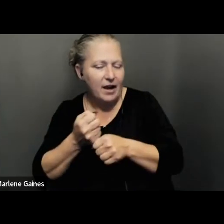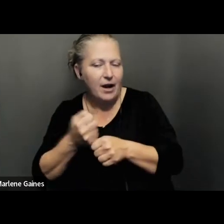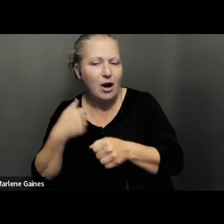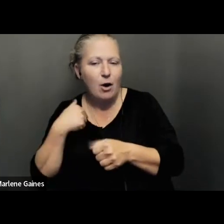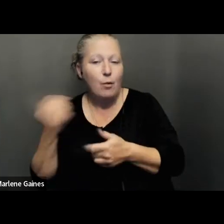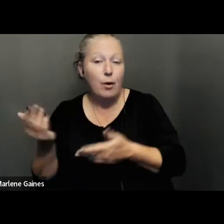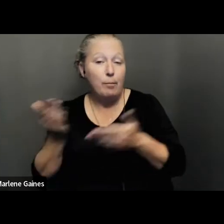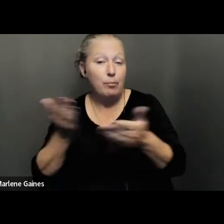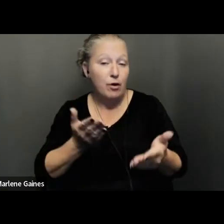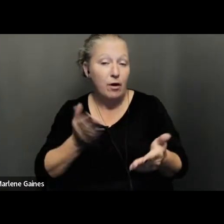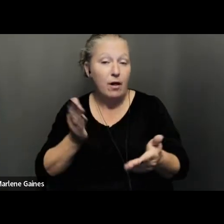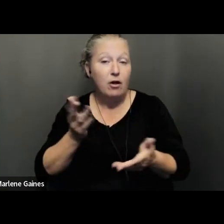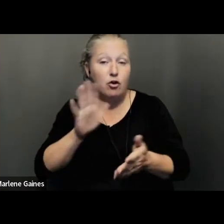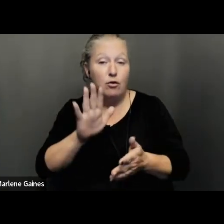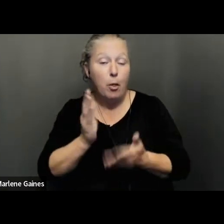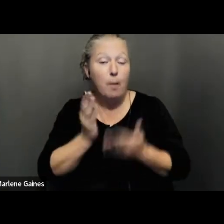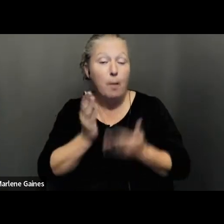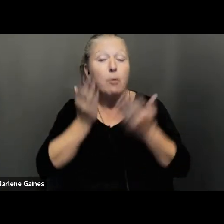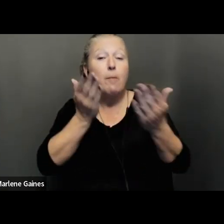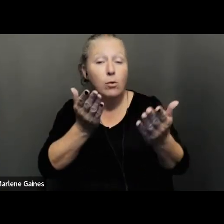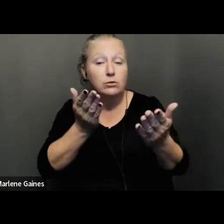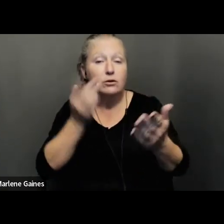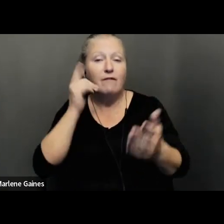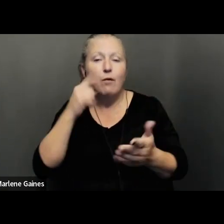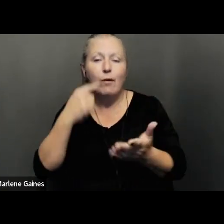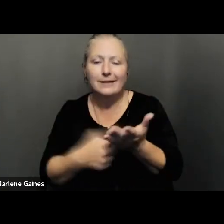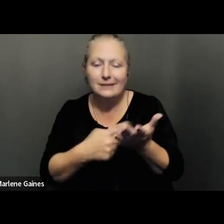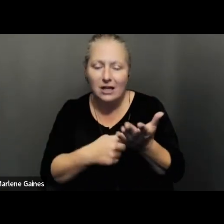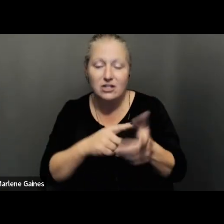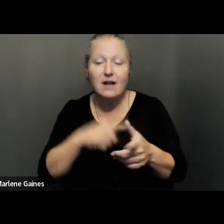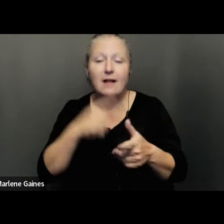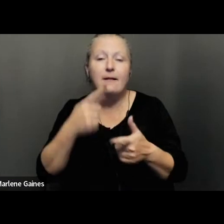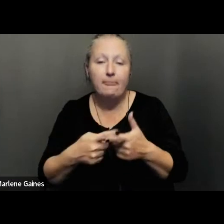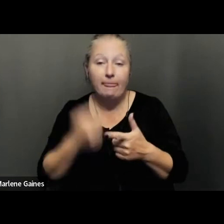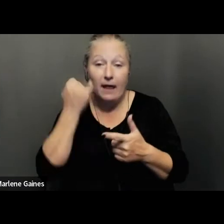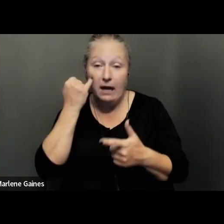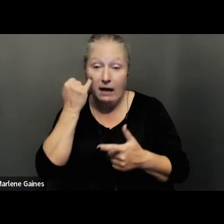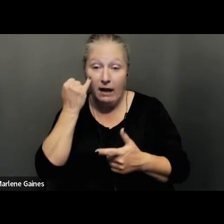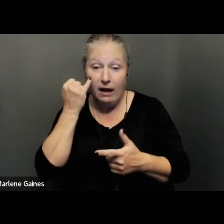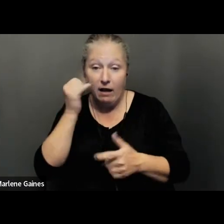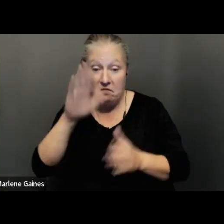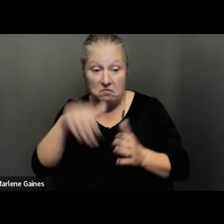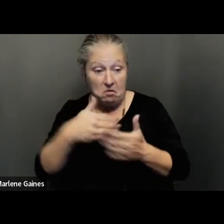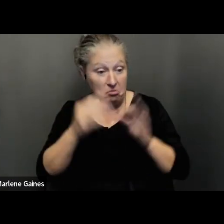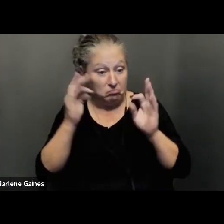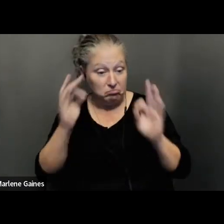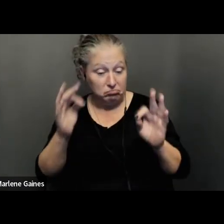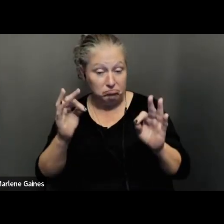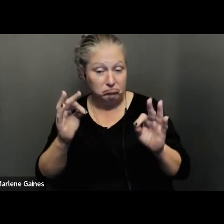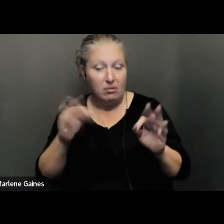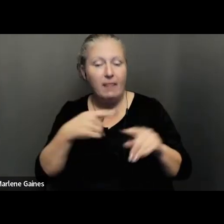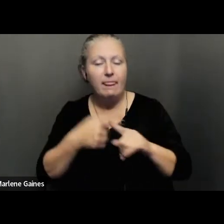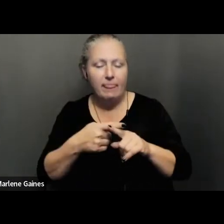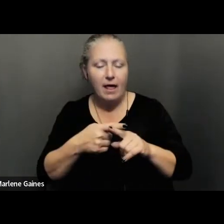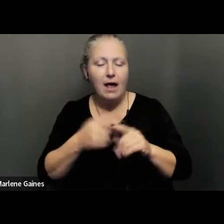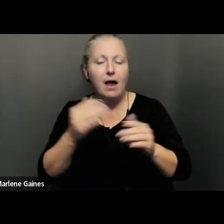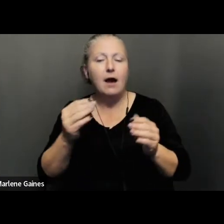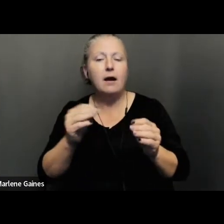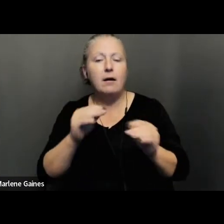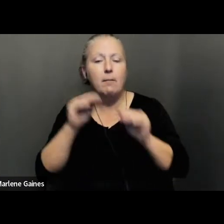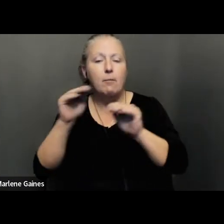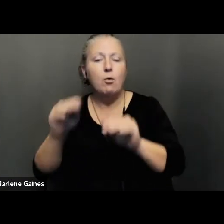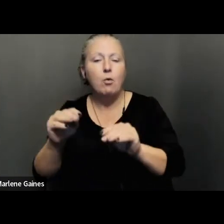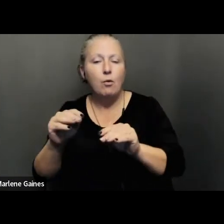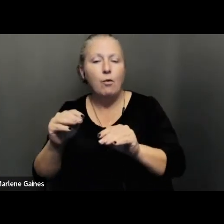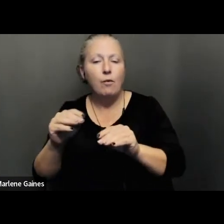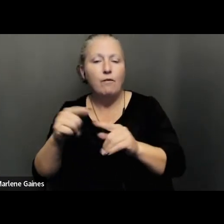bring forward the proposals for discussion, and then if all looks well, we'll move them to consent for the next